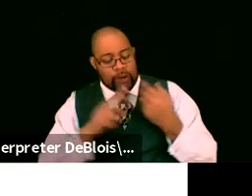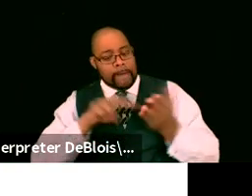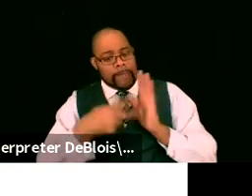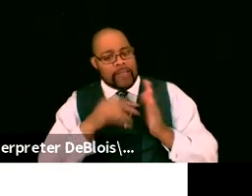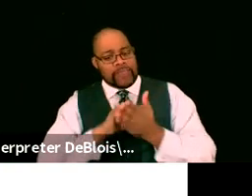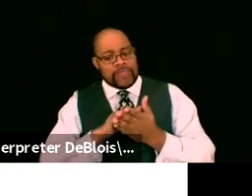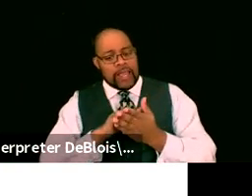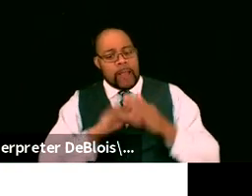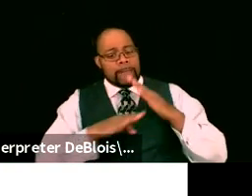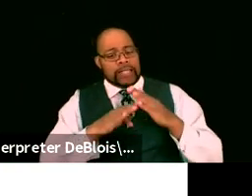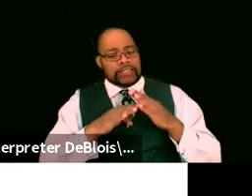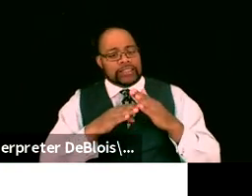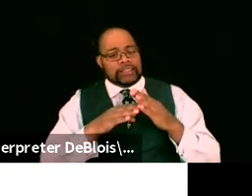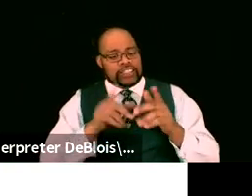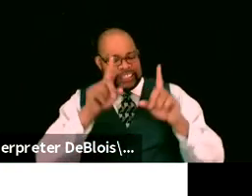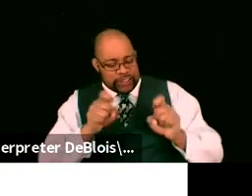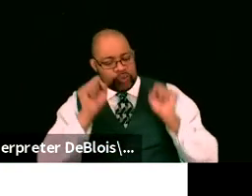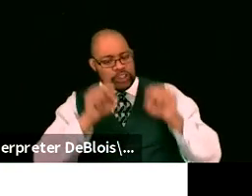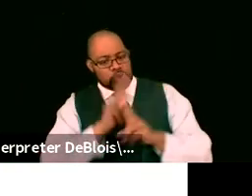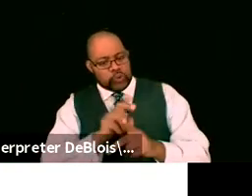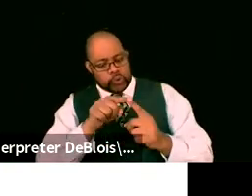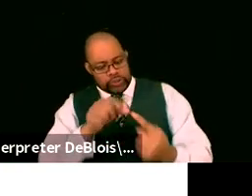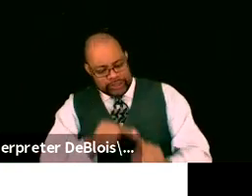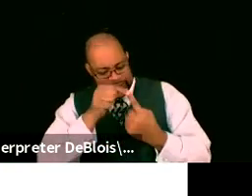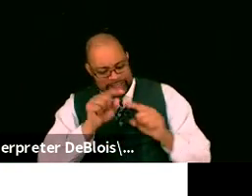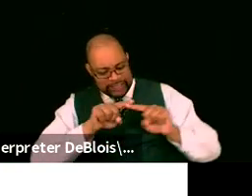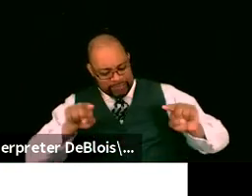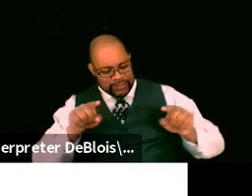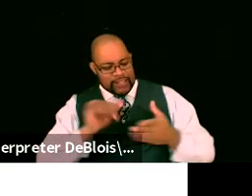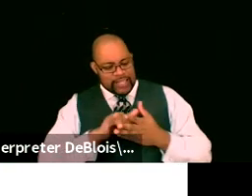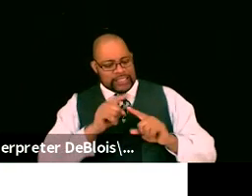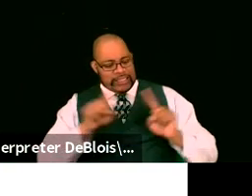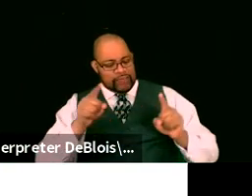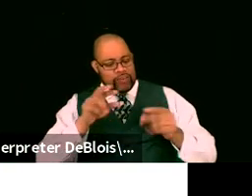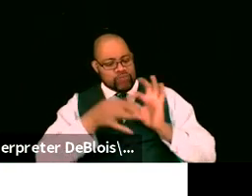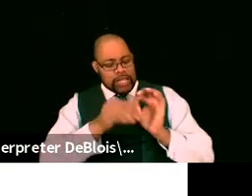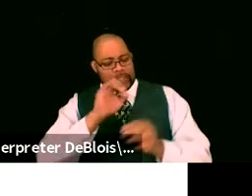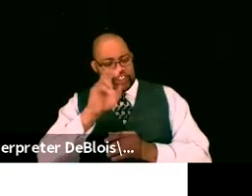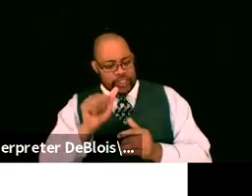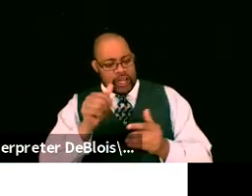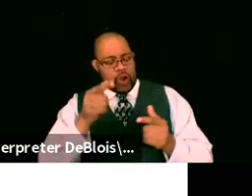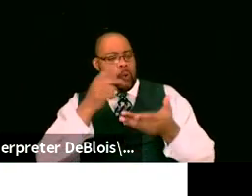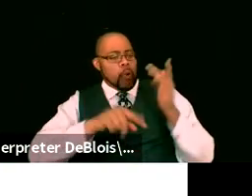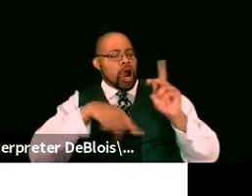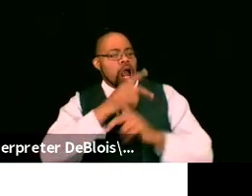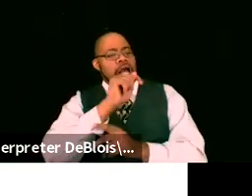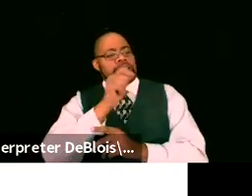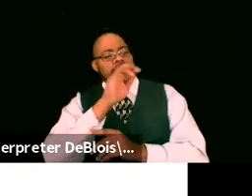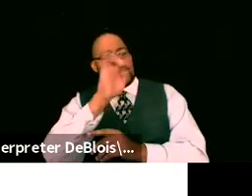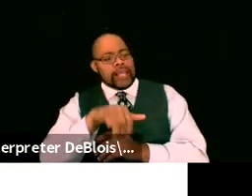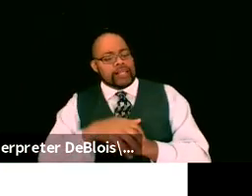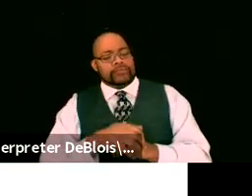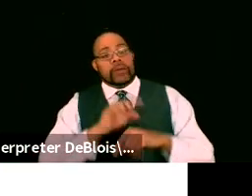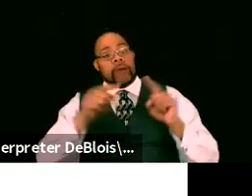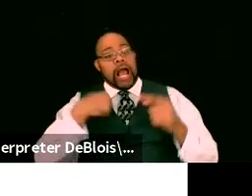it's basically a quick genetic test that you can use to distinguish distantly related bacteria in terms of taxonomy. Although